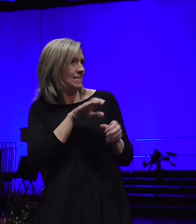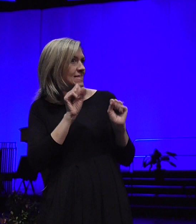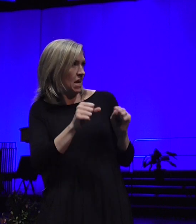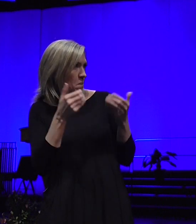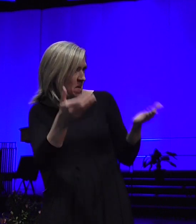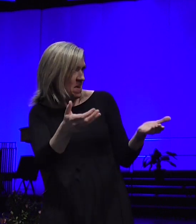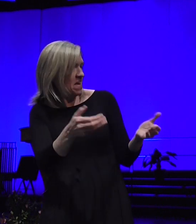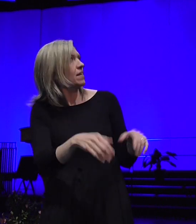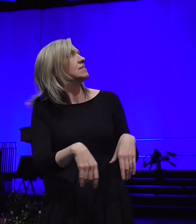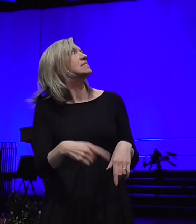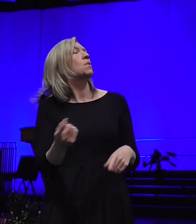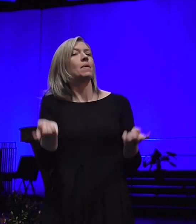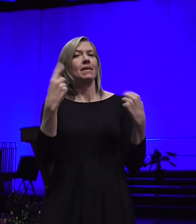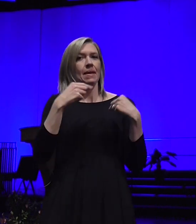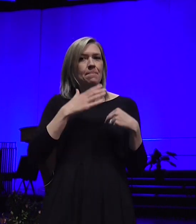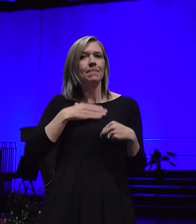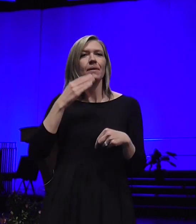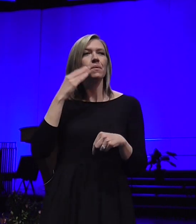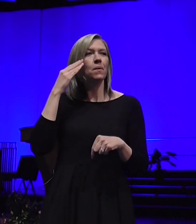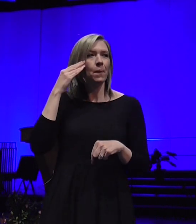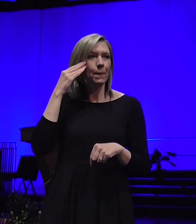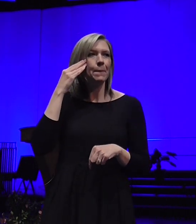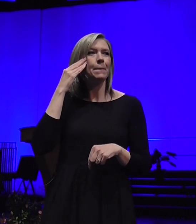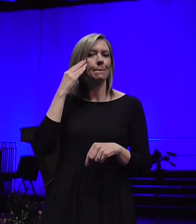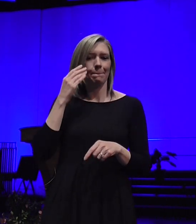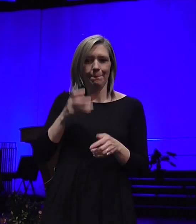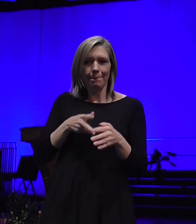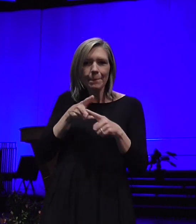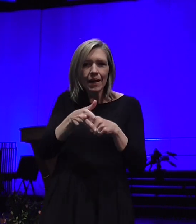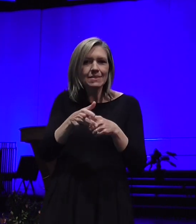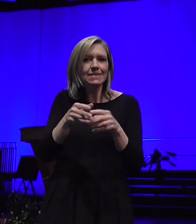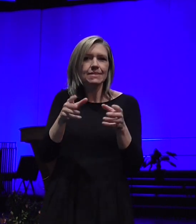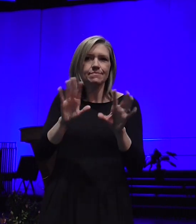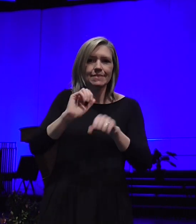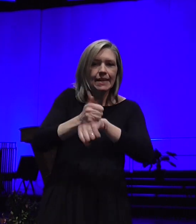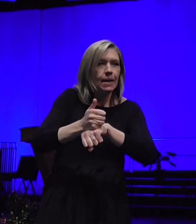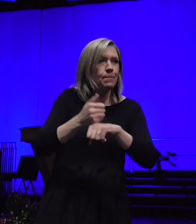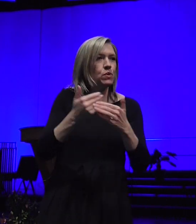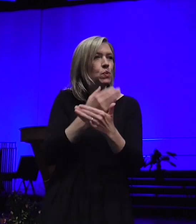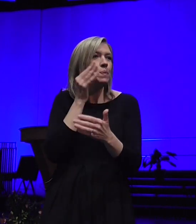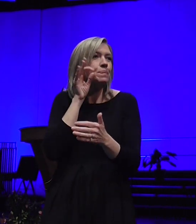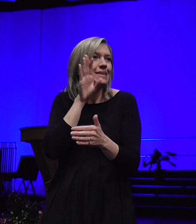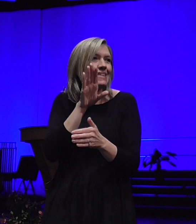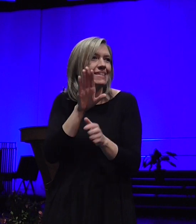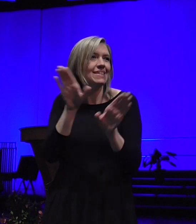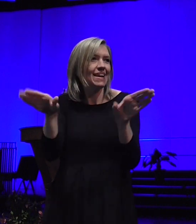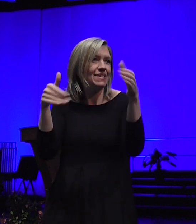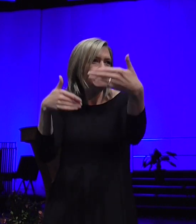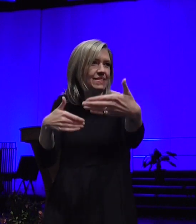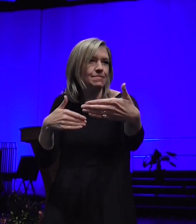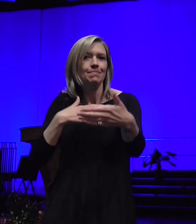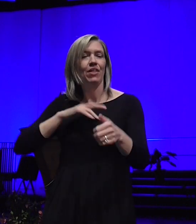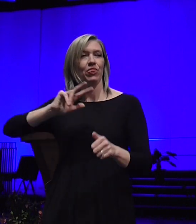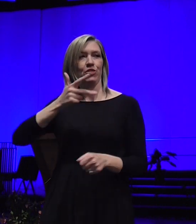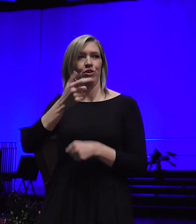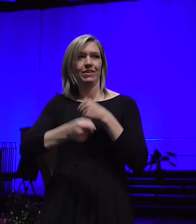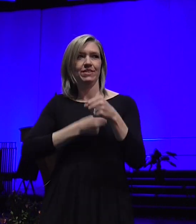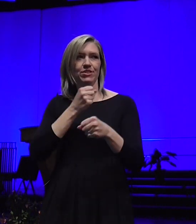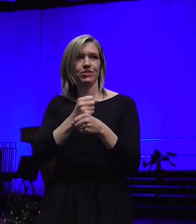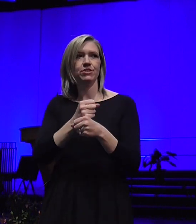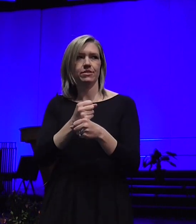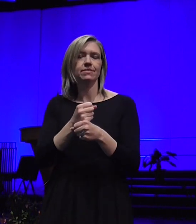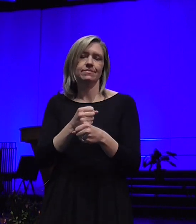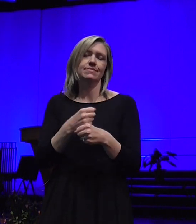And so he came up to my house, and we plugged in a new bunch of bees up in my house. This will be our third year. We're hoping for a good